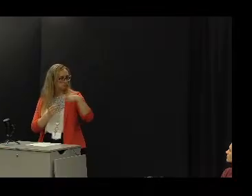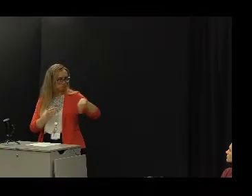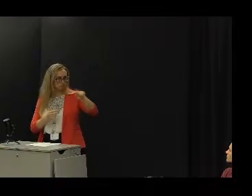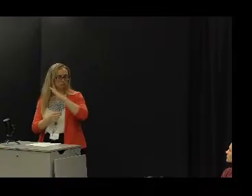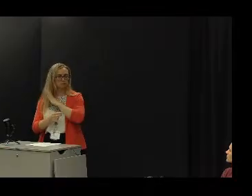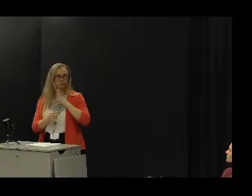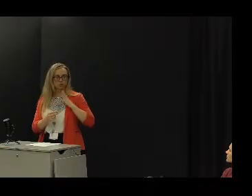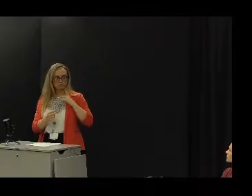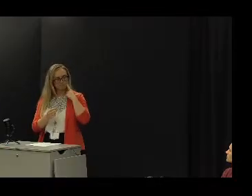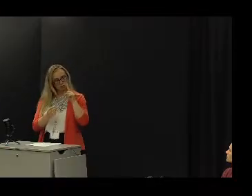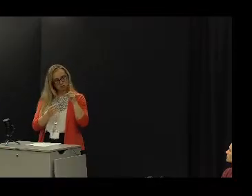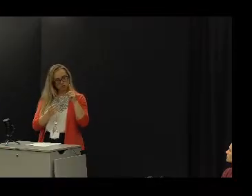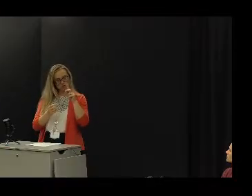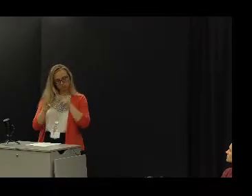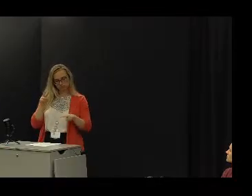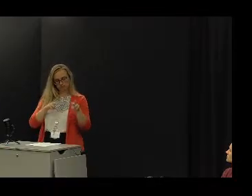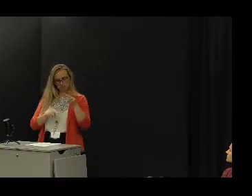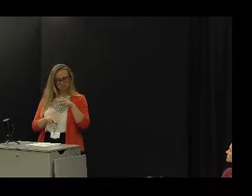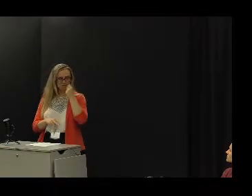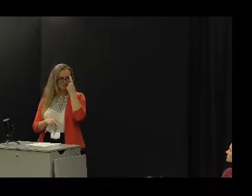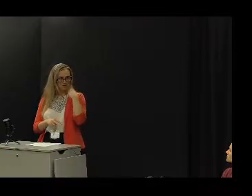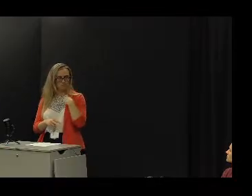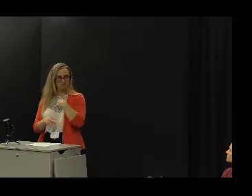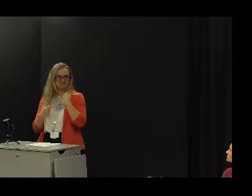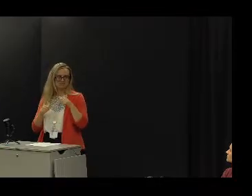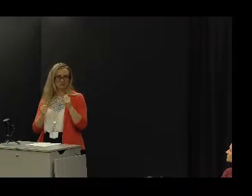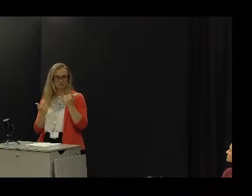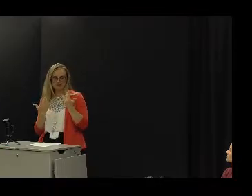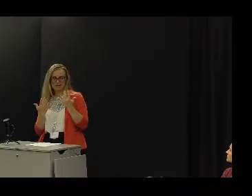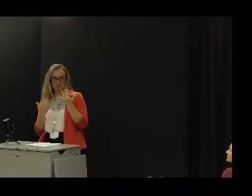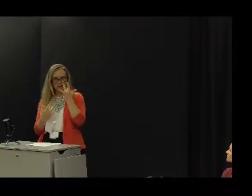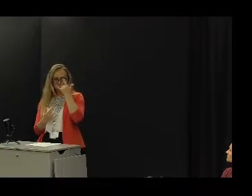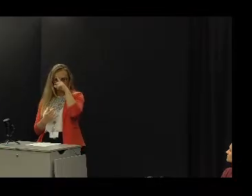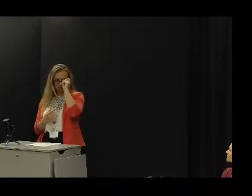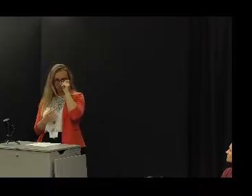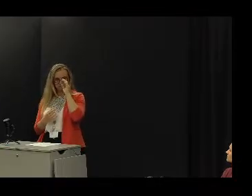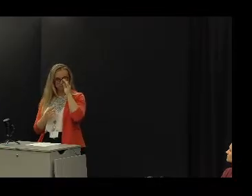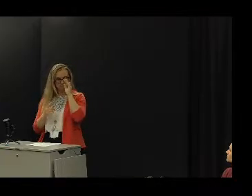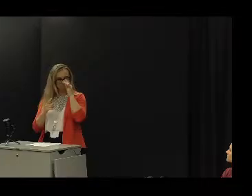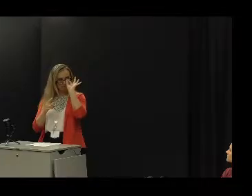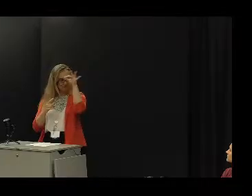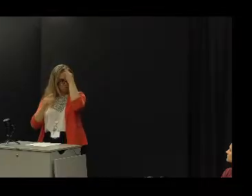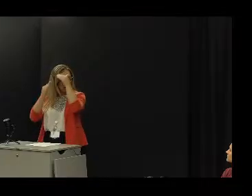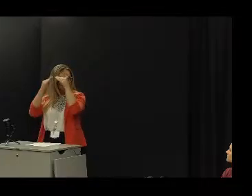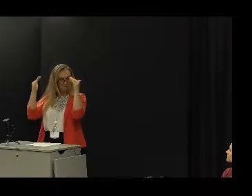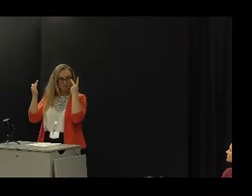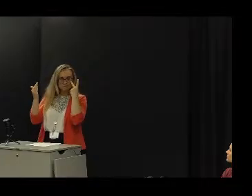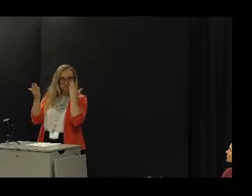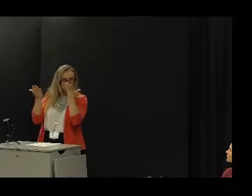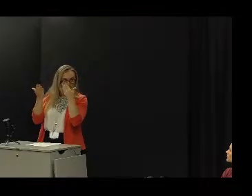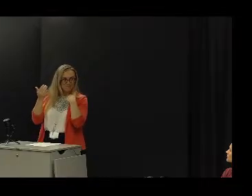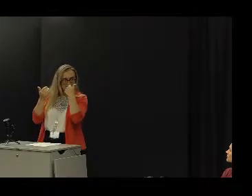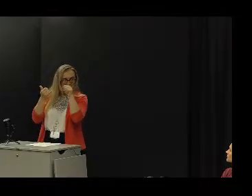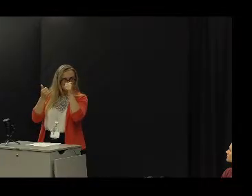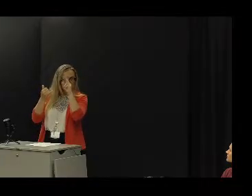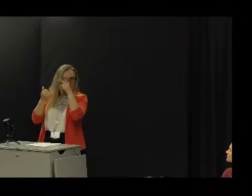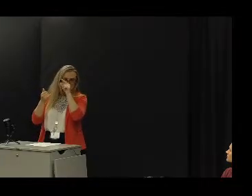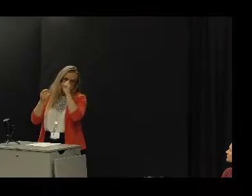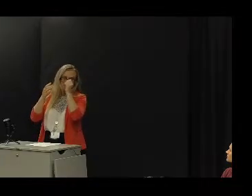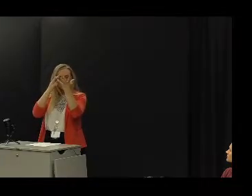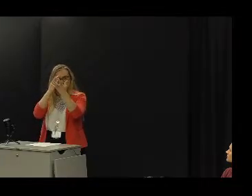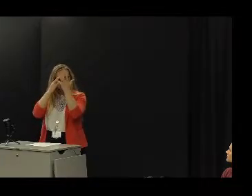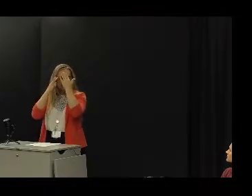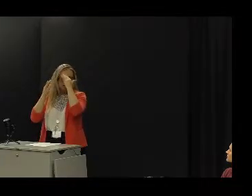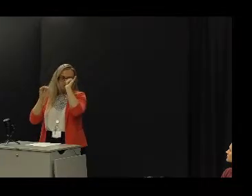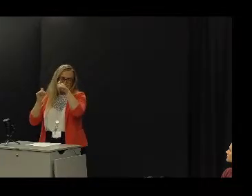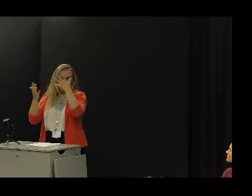school districts. So when we get something developed, I hope to have it pass it on to the board. We're still waiting on the federal level to see if it's going to